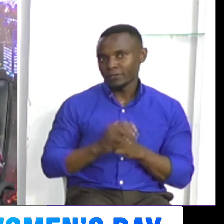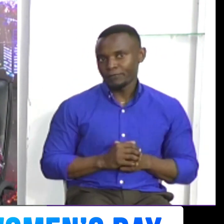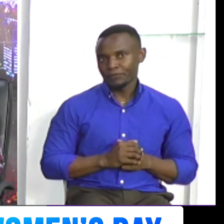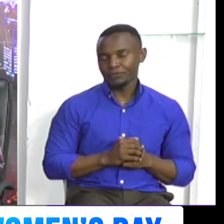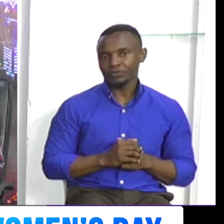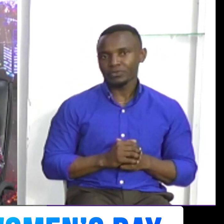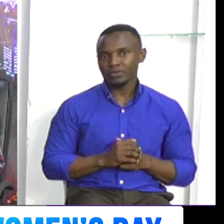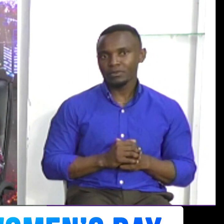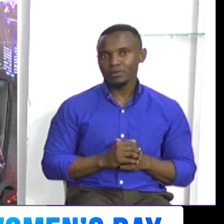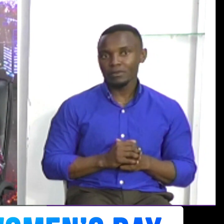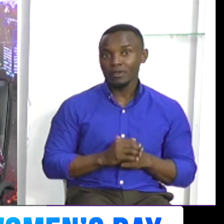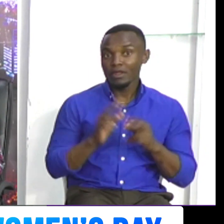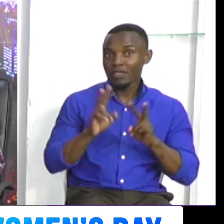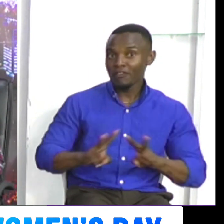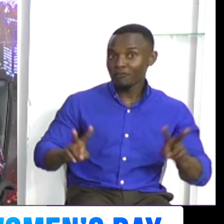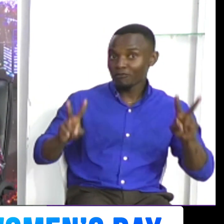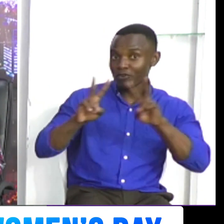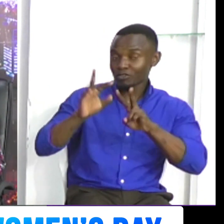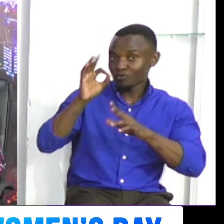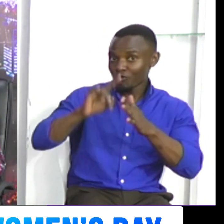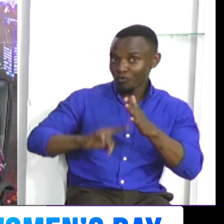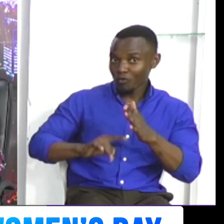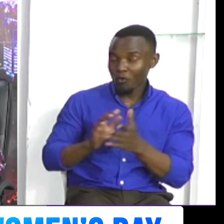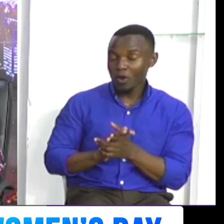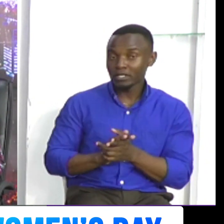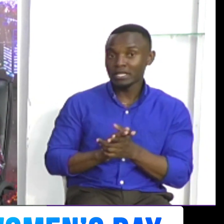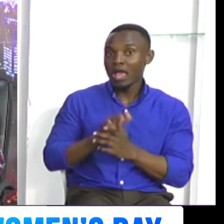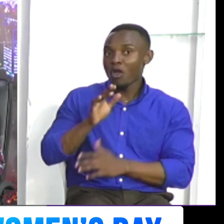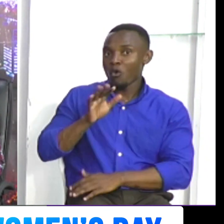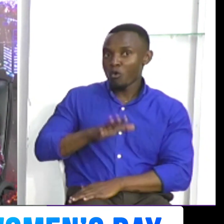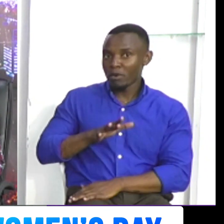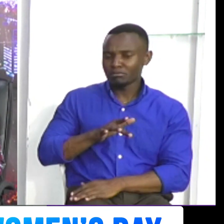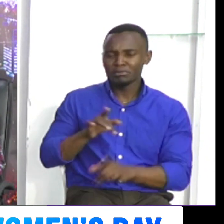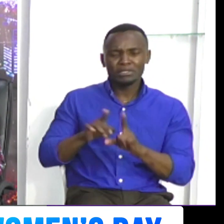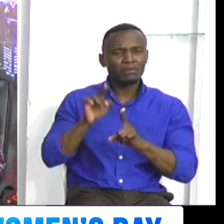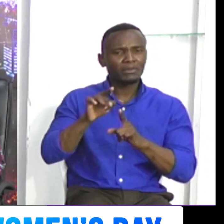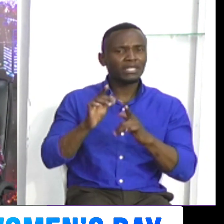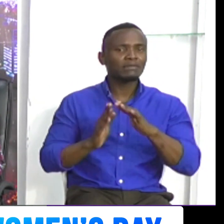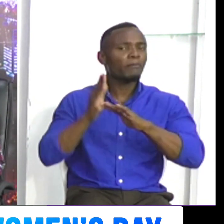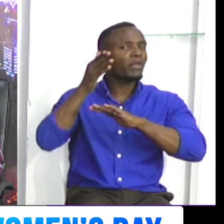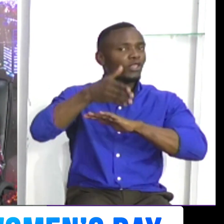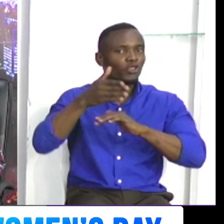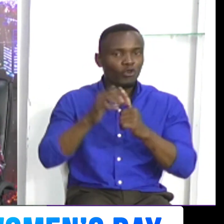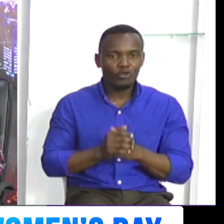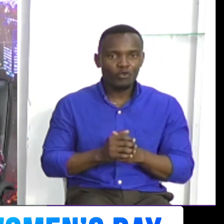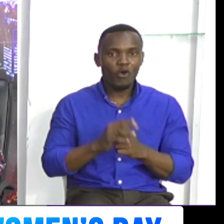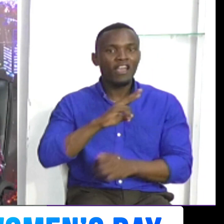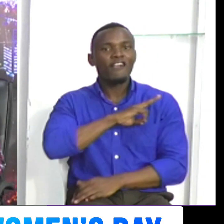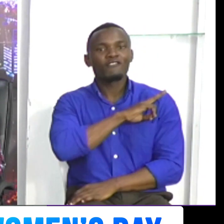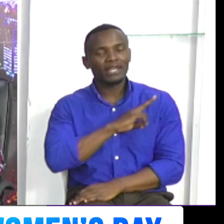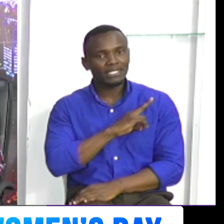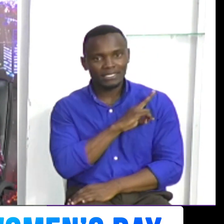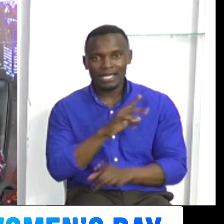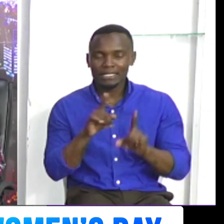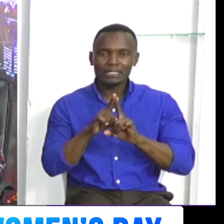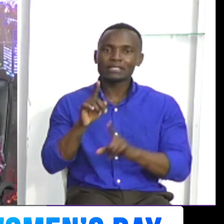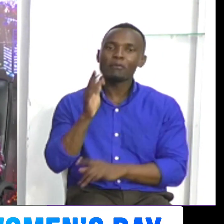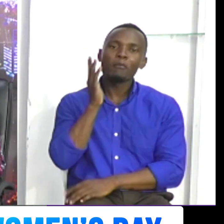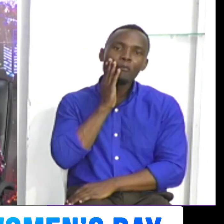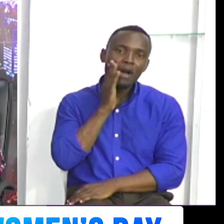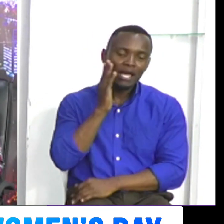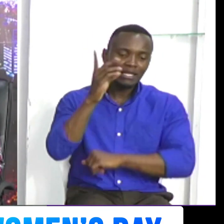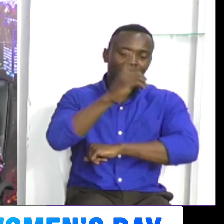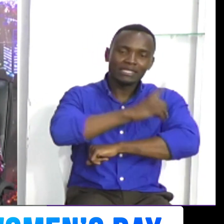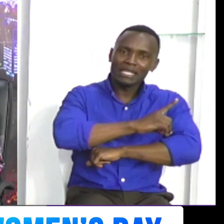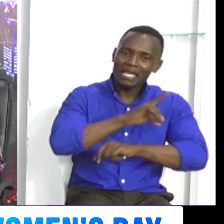The virtue of being a woman. It goes beyond Valentine's. It goes beyond Mother's Day. It goes beyond Happy